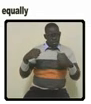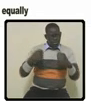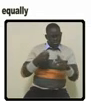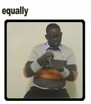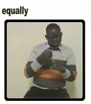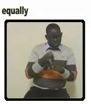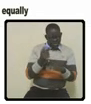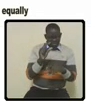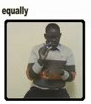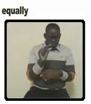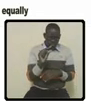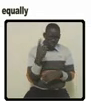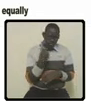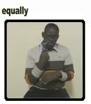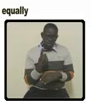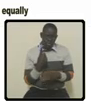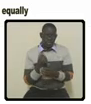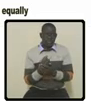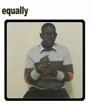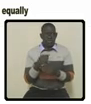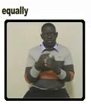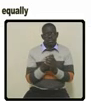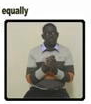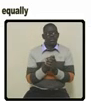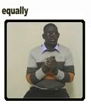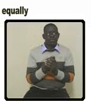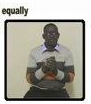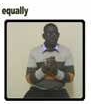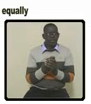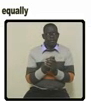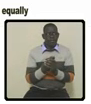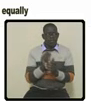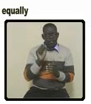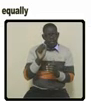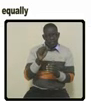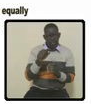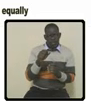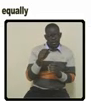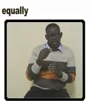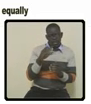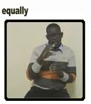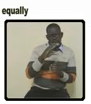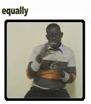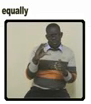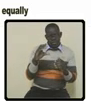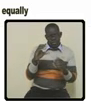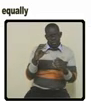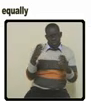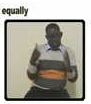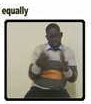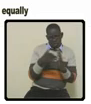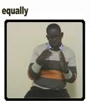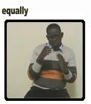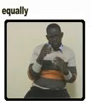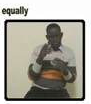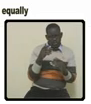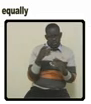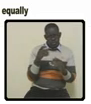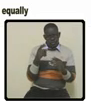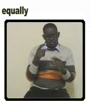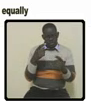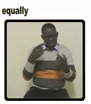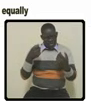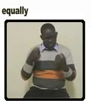much and was applied from both sides to form an open fold. And symmetrical closed folds occur when a